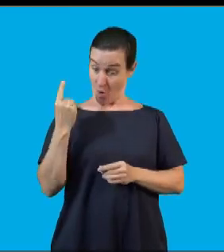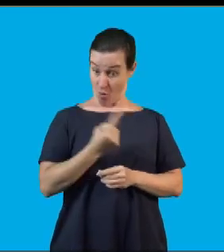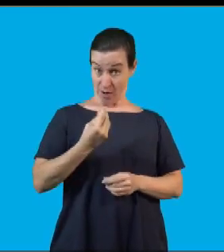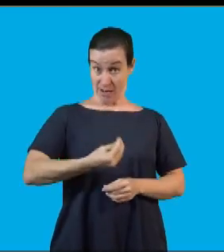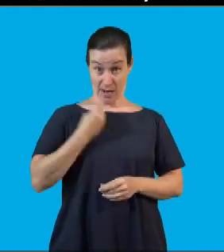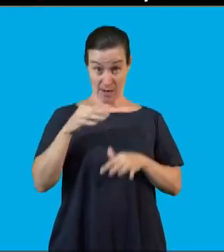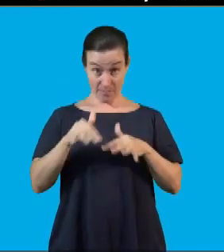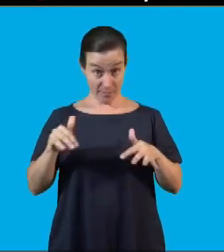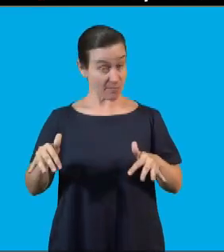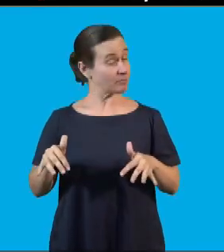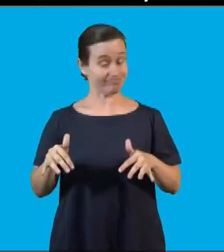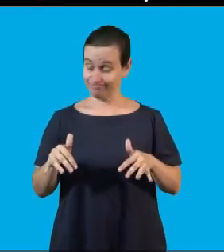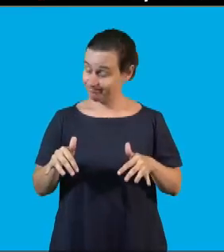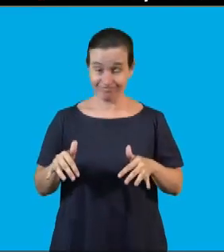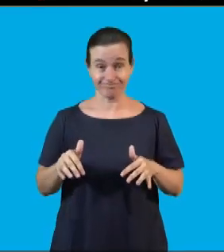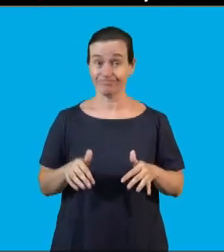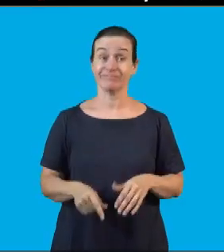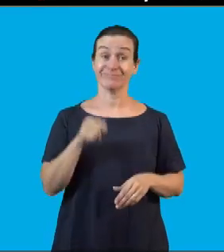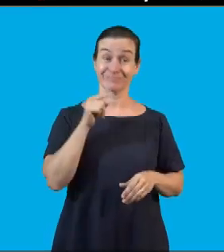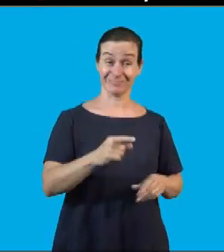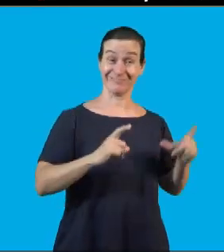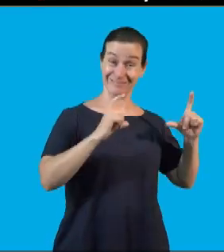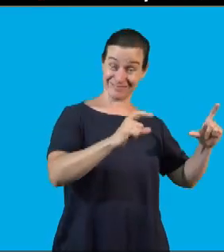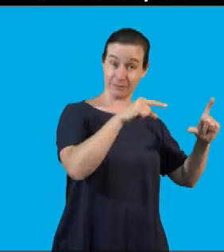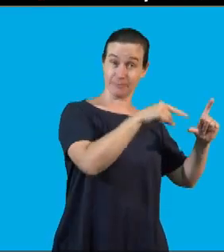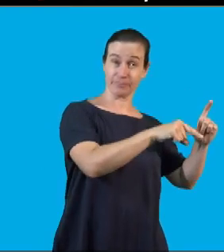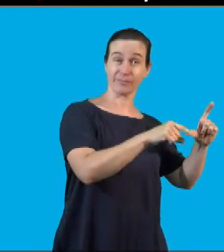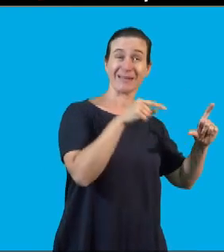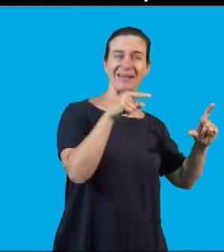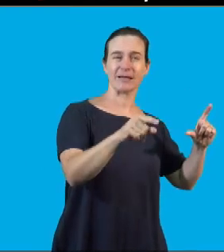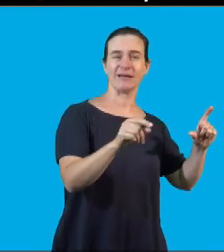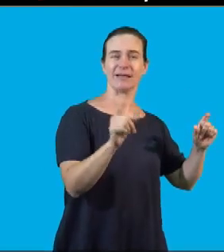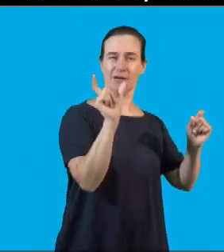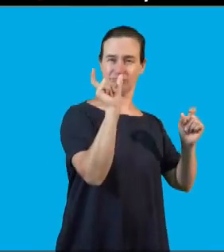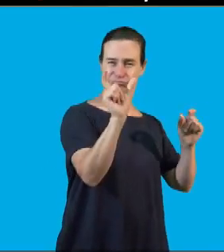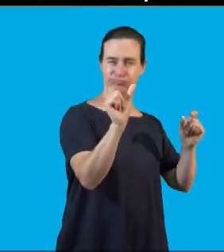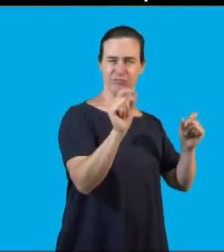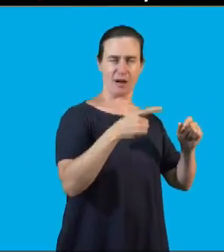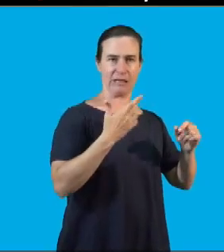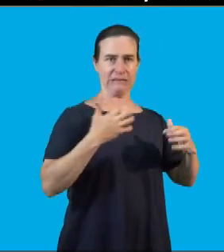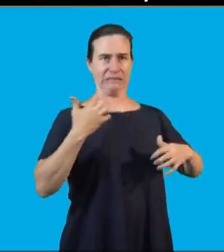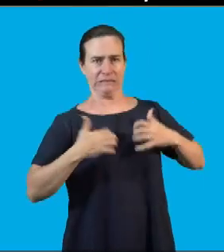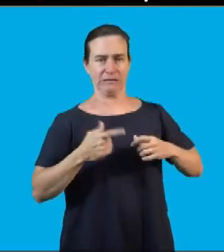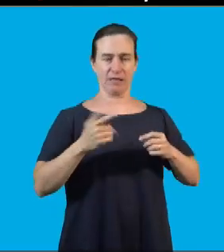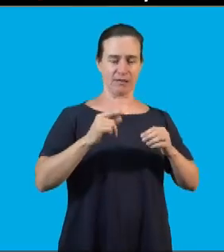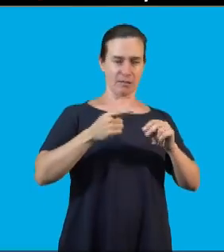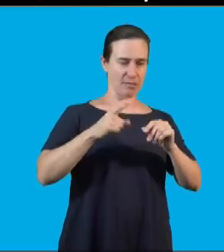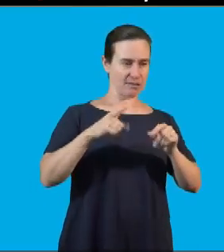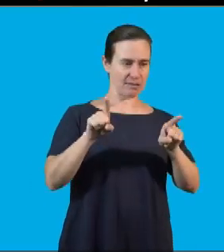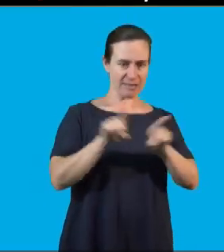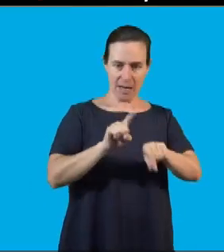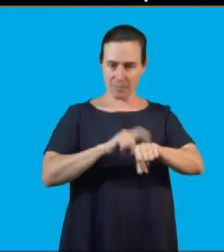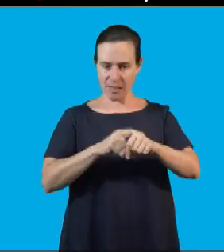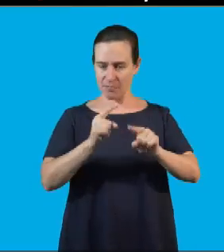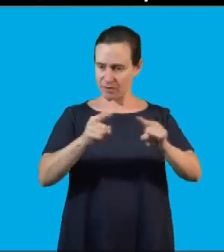to the younger generation. Our answer continues. The statement, frantic multitasking midlifers going for a run